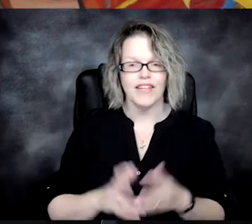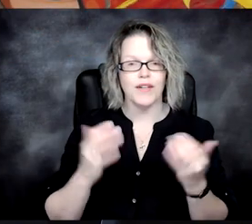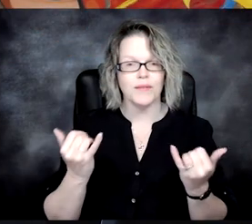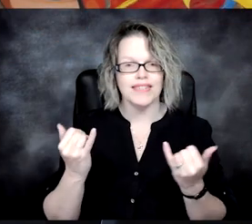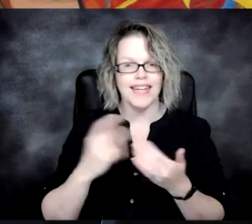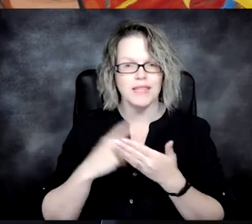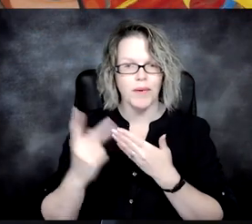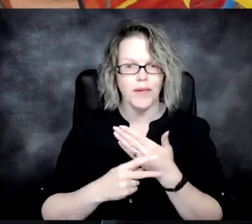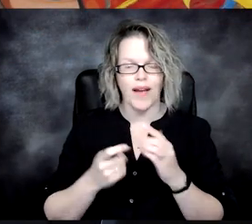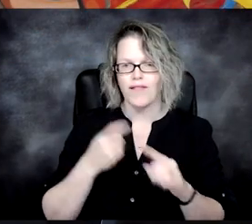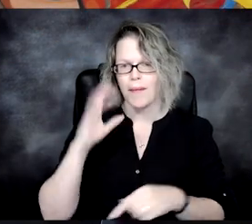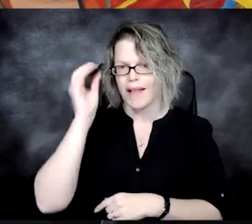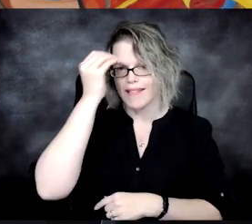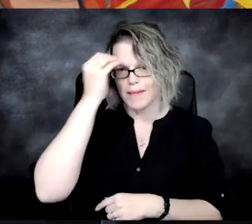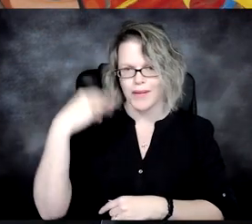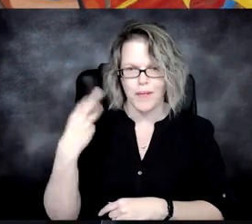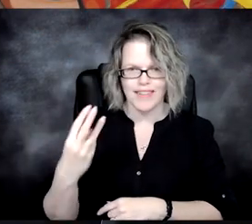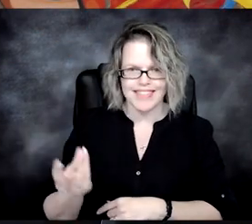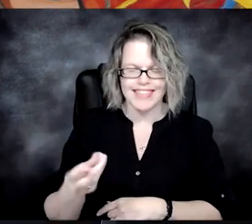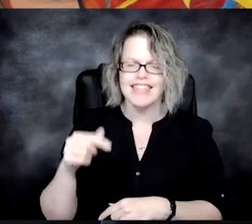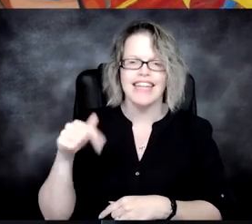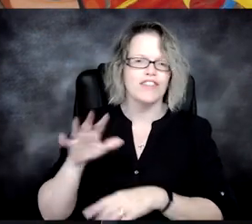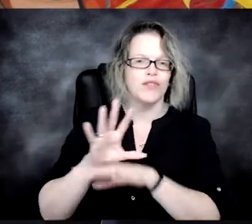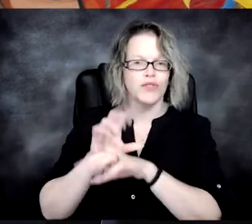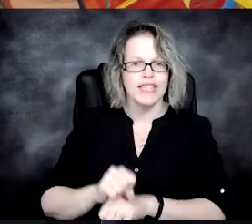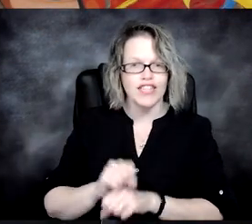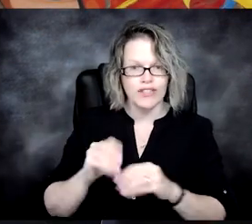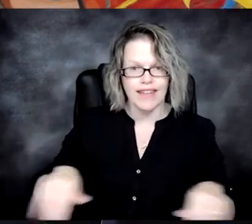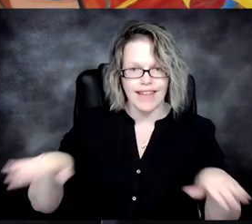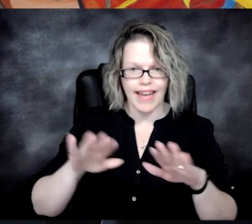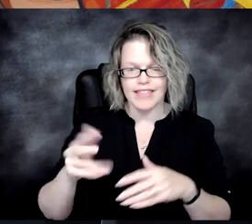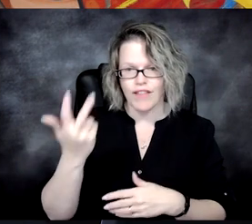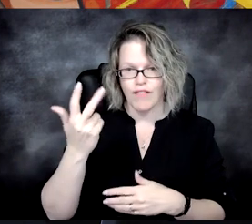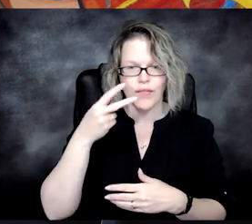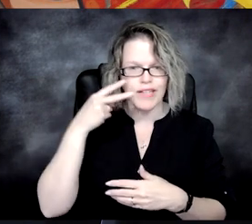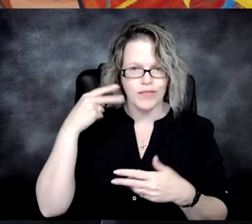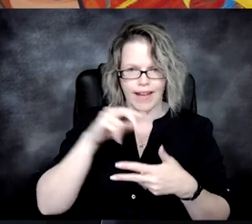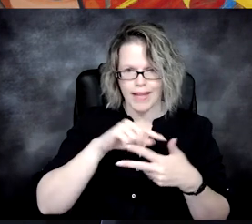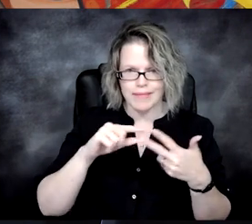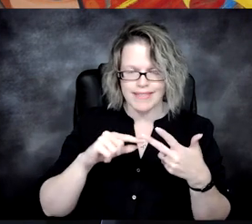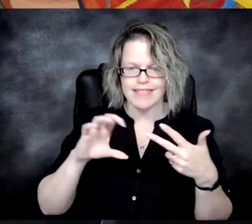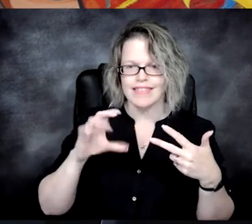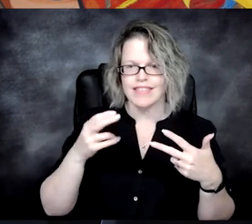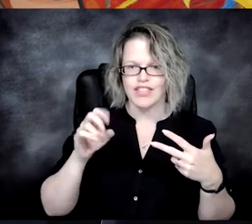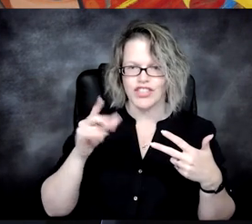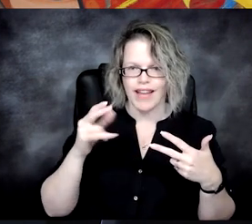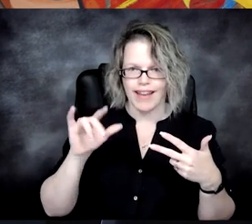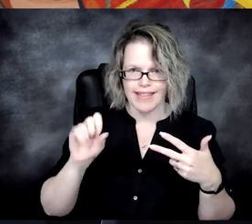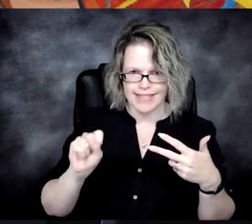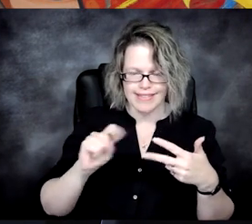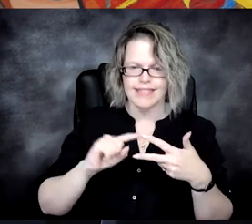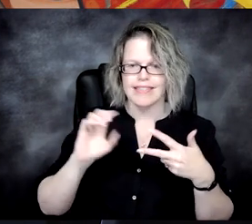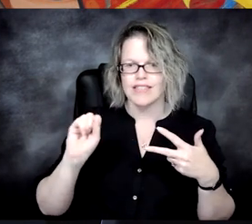Today's program comes from Olympia, Washington. These are the traditional lands of three area tribes, the Chehalis to the south, the